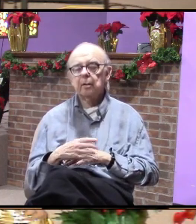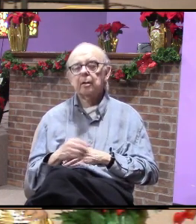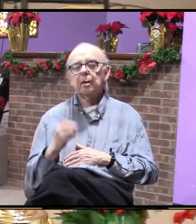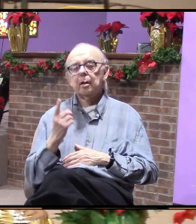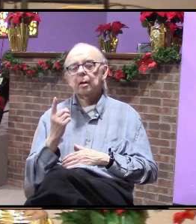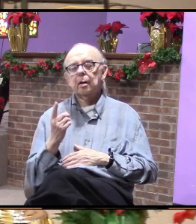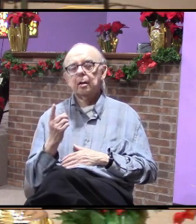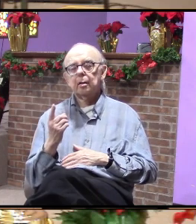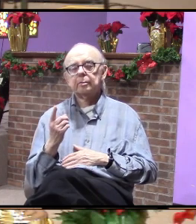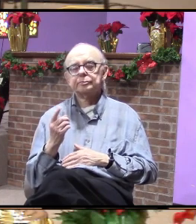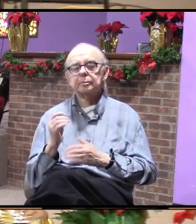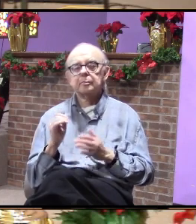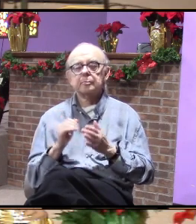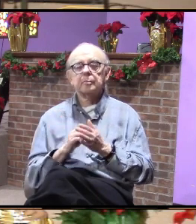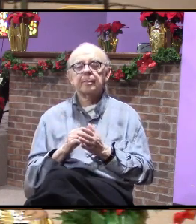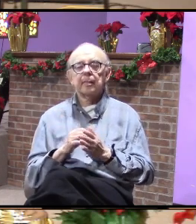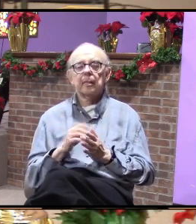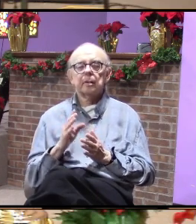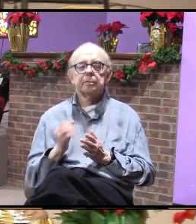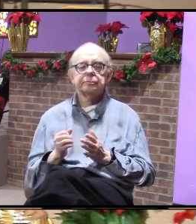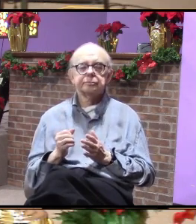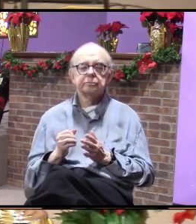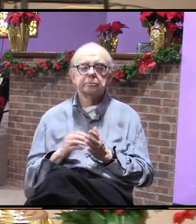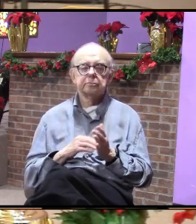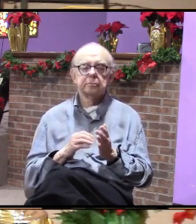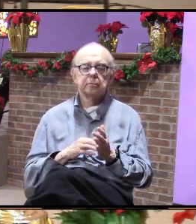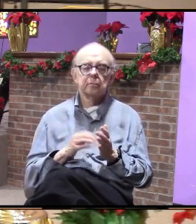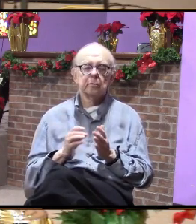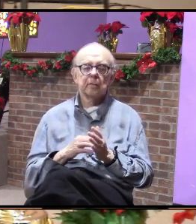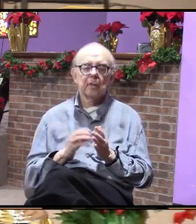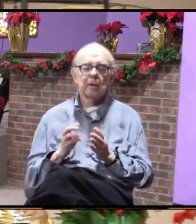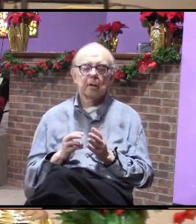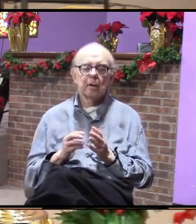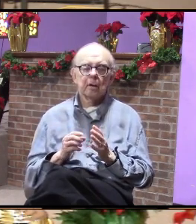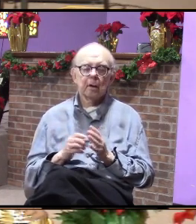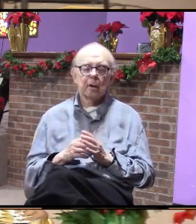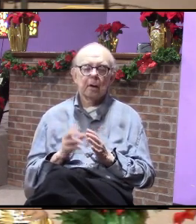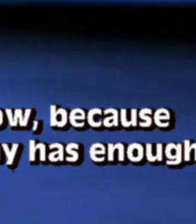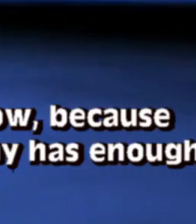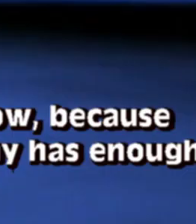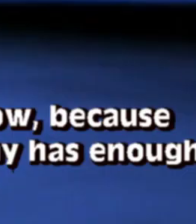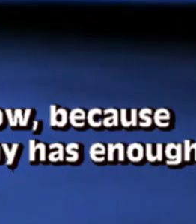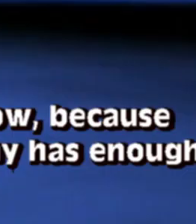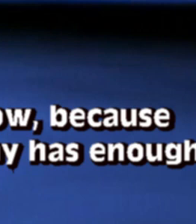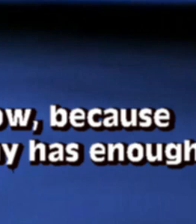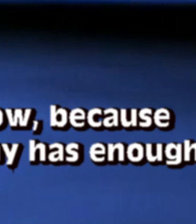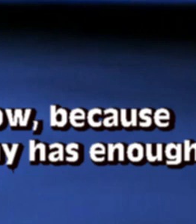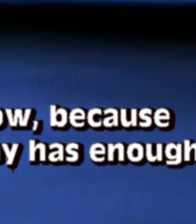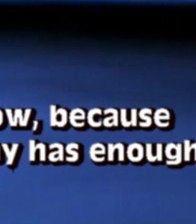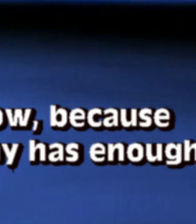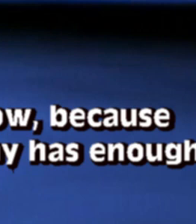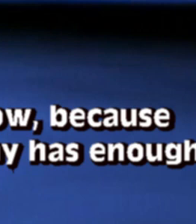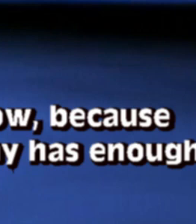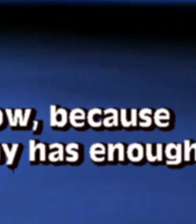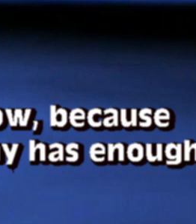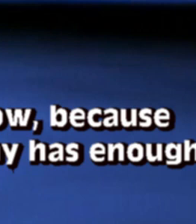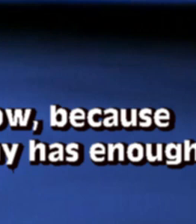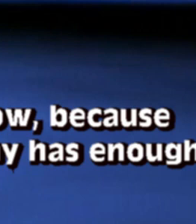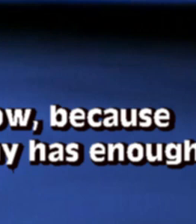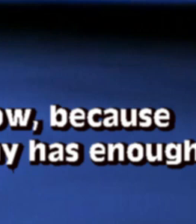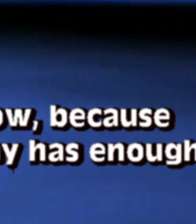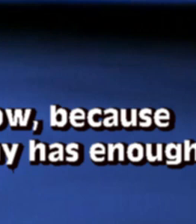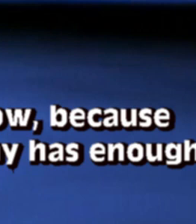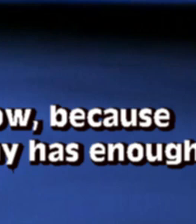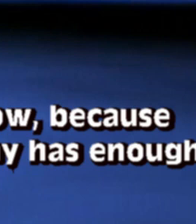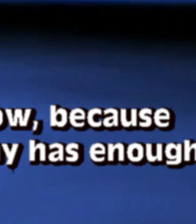understood it very well, because in Matthew chapter 6, verse number 34, He says, each day has enough trouble